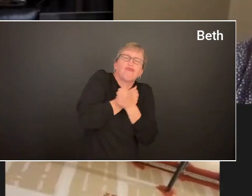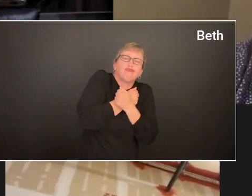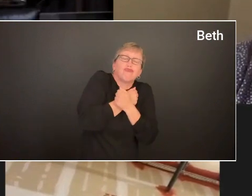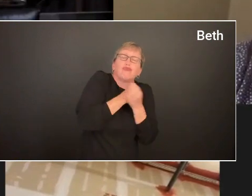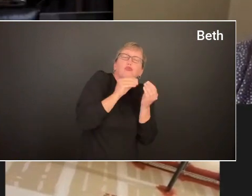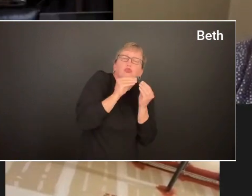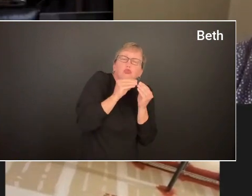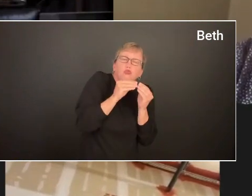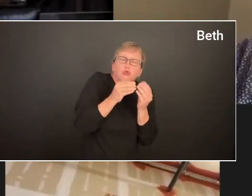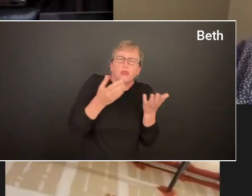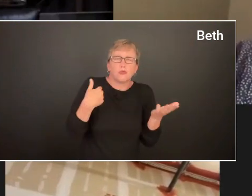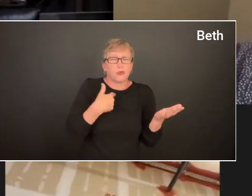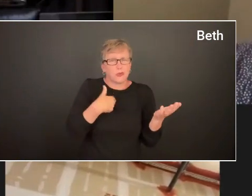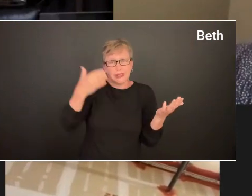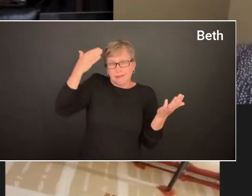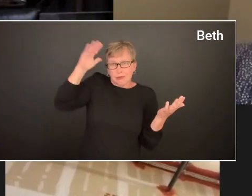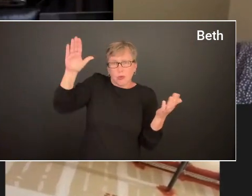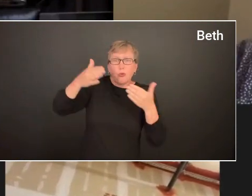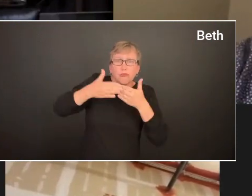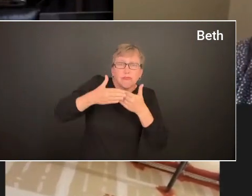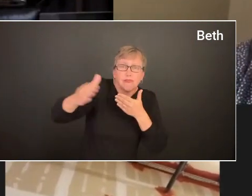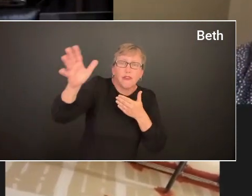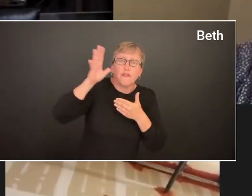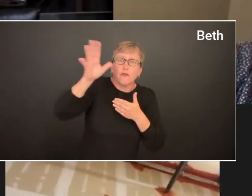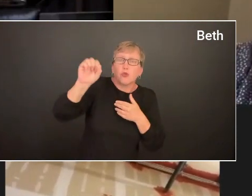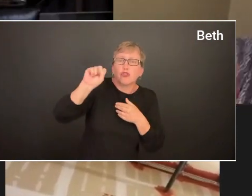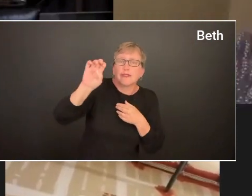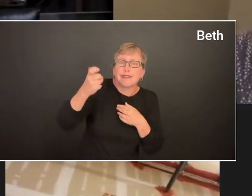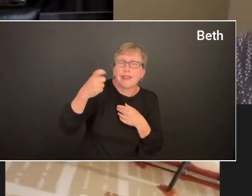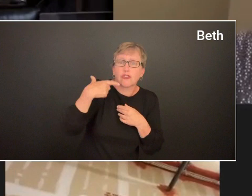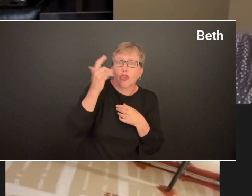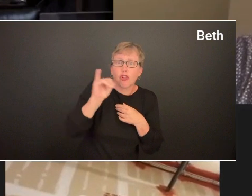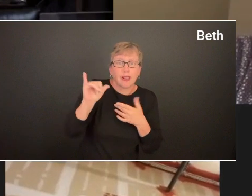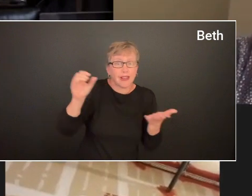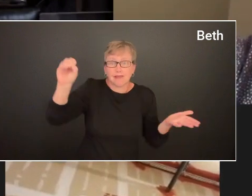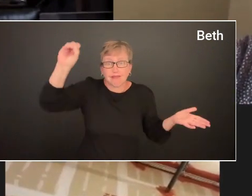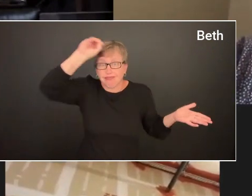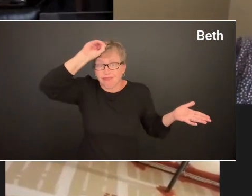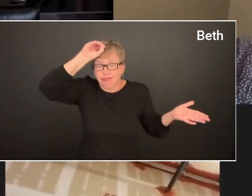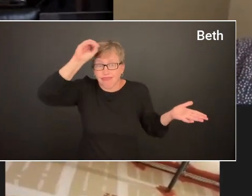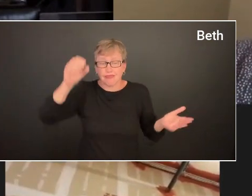hospital bed with me so that we could at least be next to each